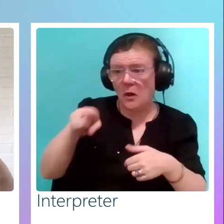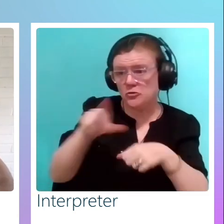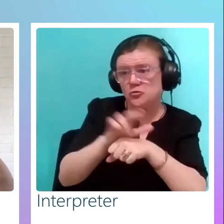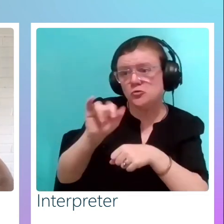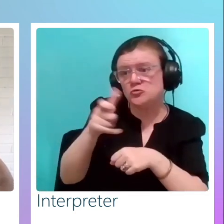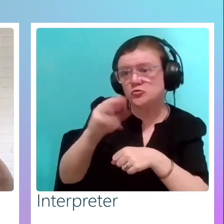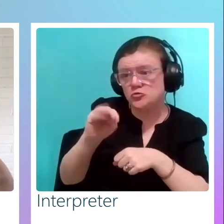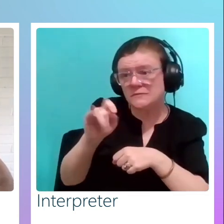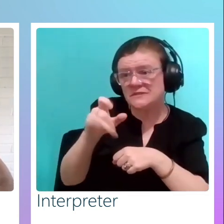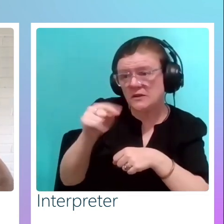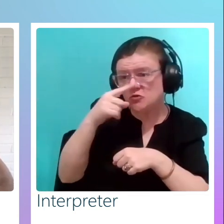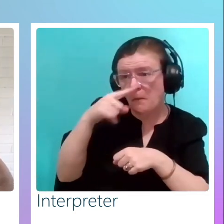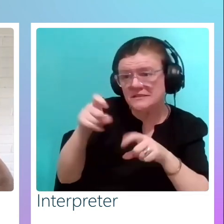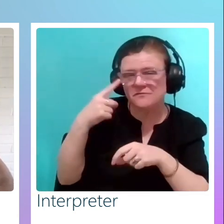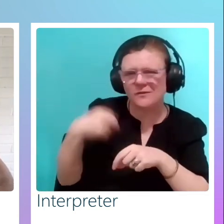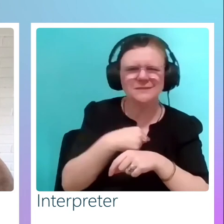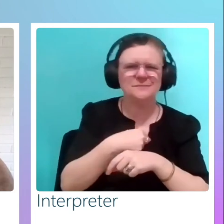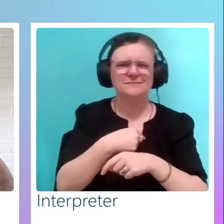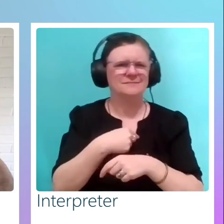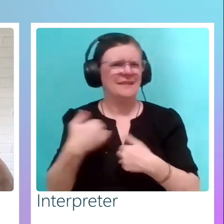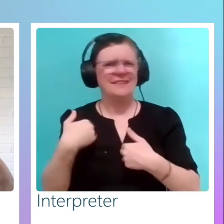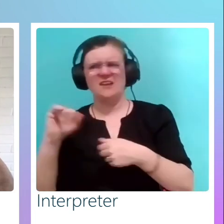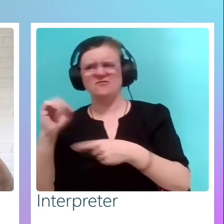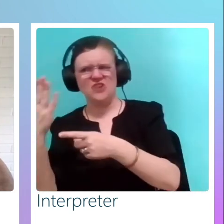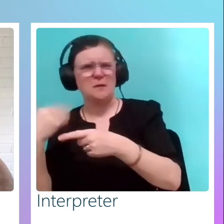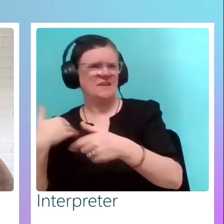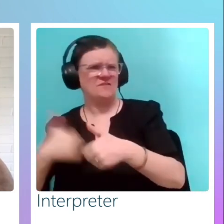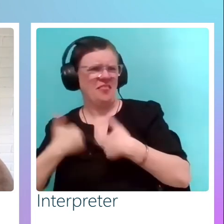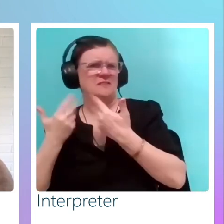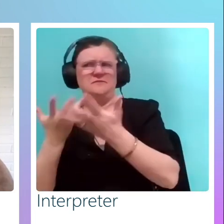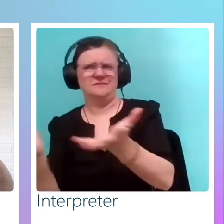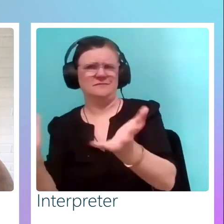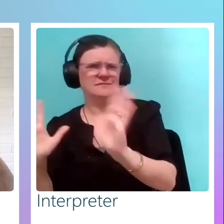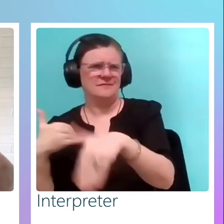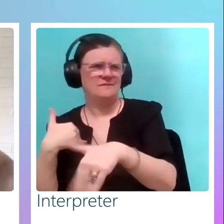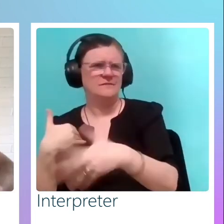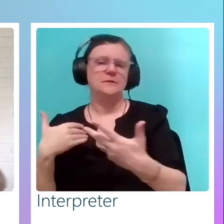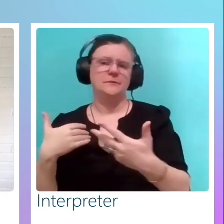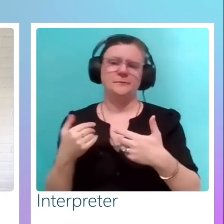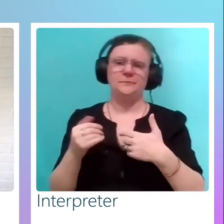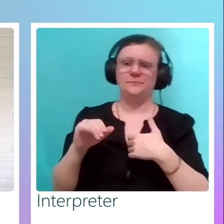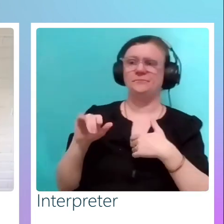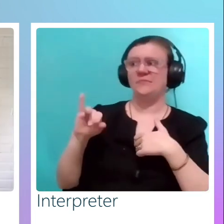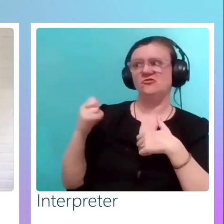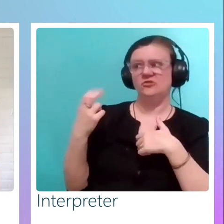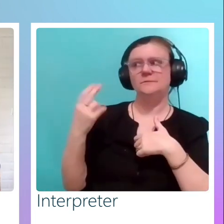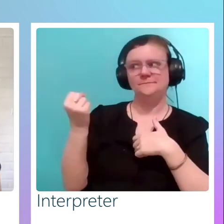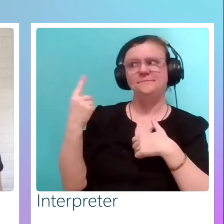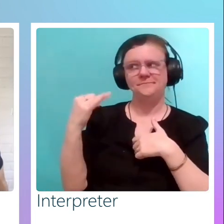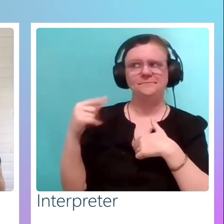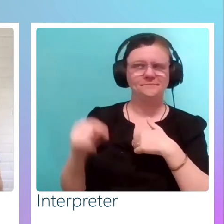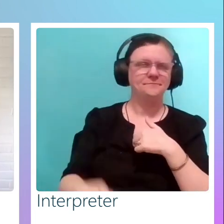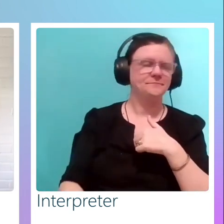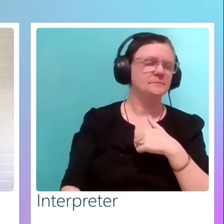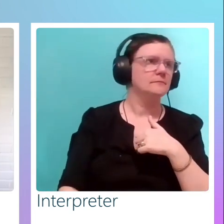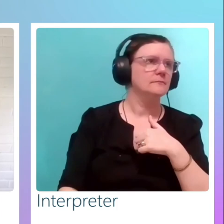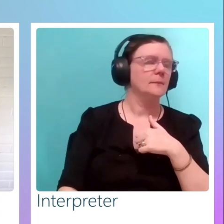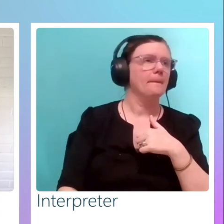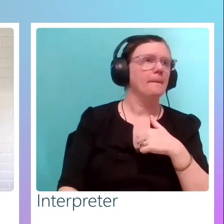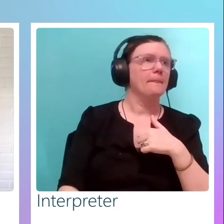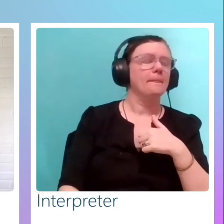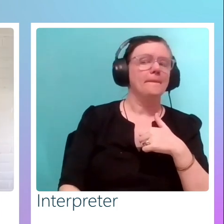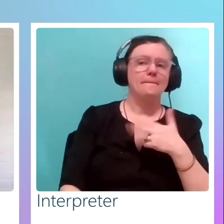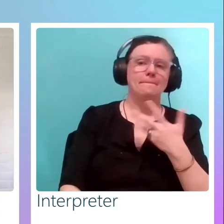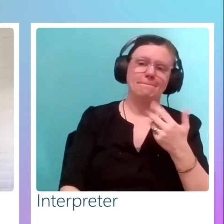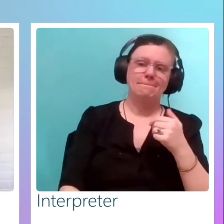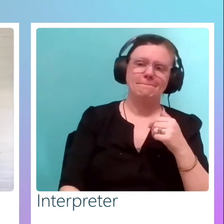real difficult situation. People have jobs to do. Yeah. Yeah, absolutely. Absolutely. Yeah. But I